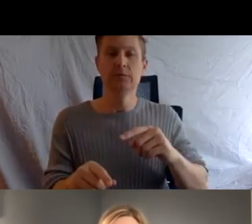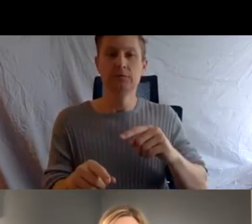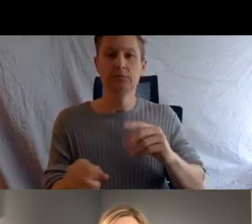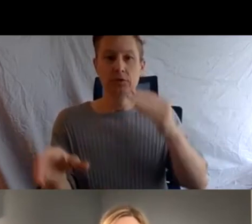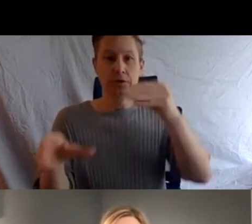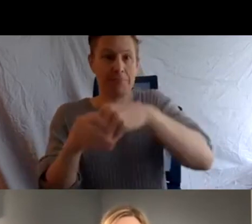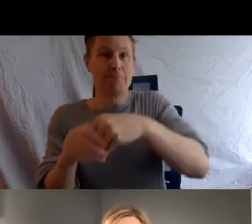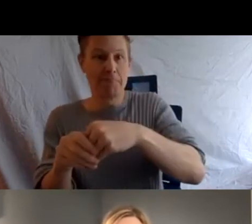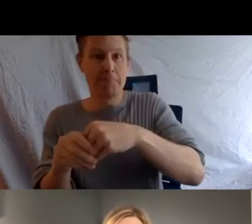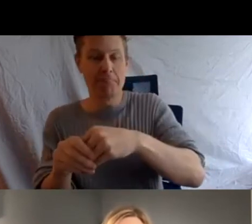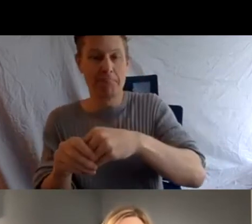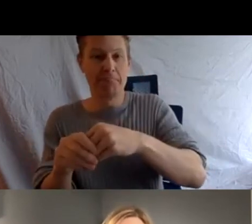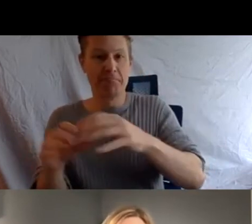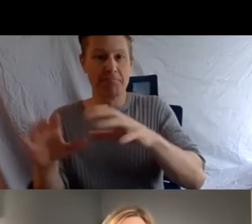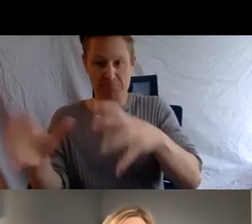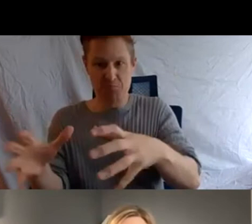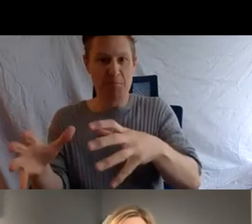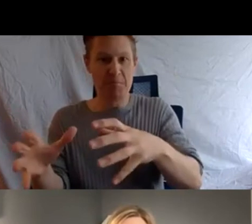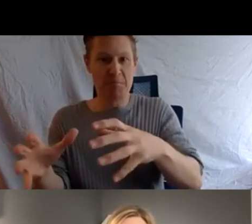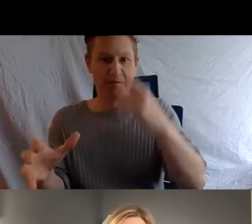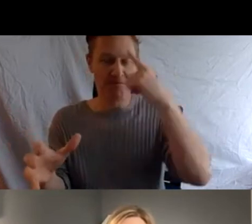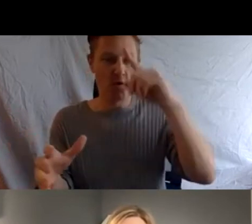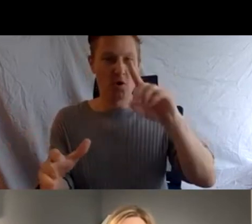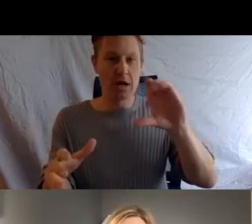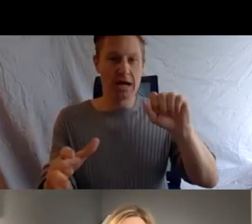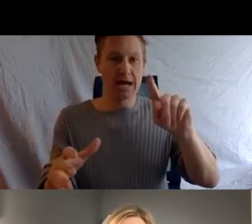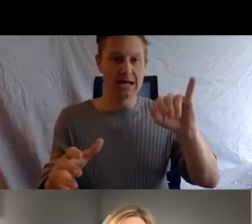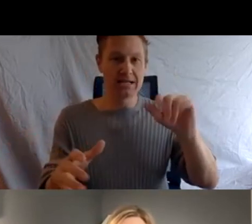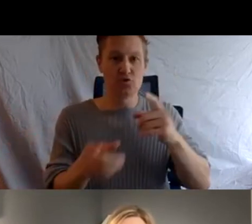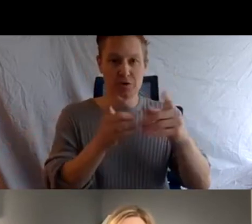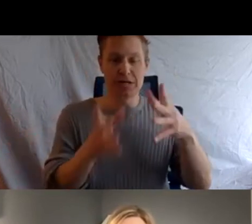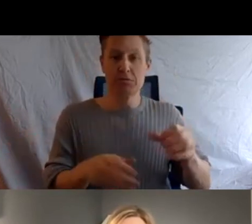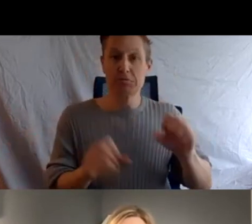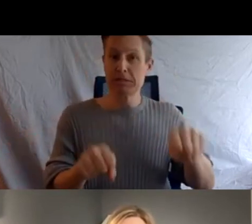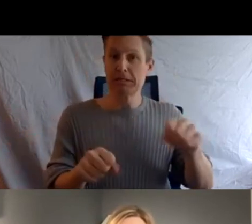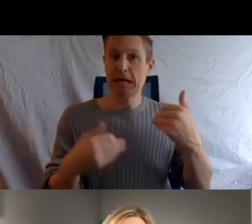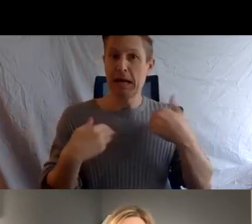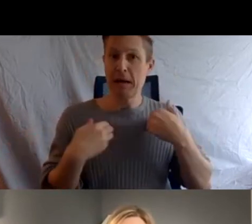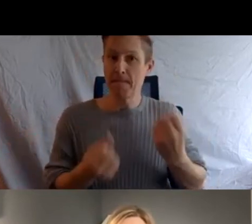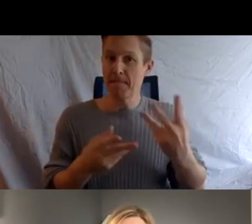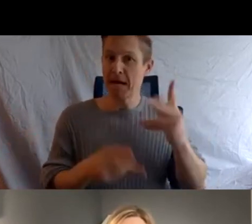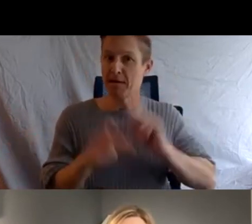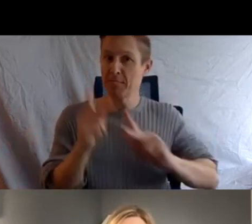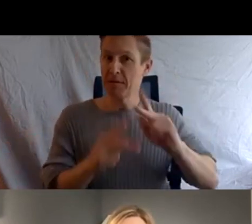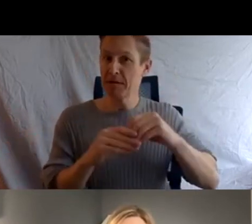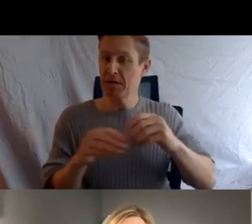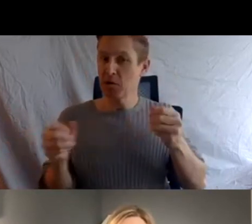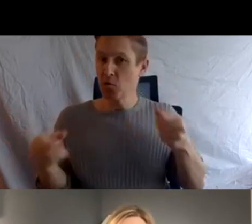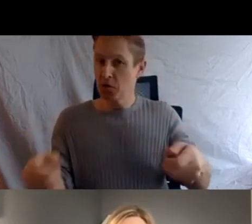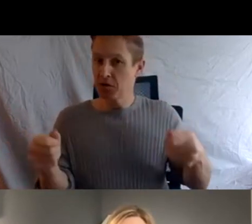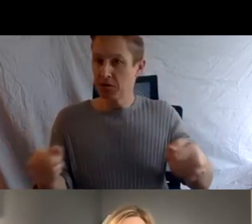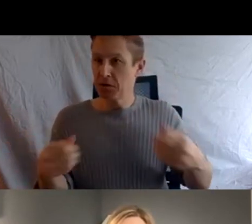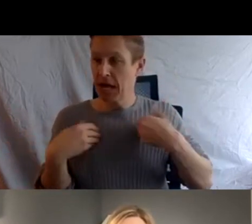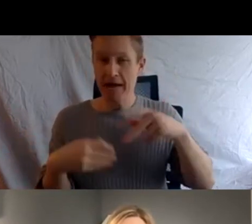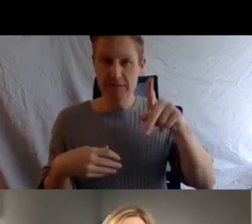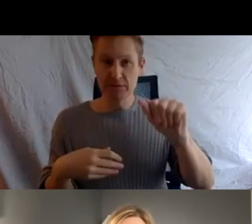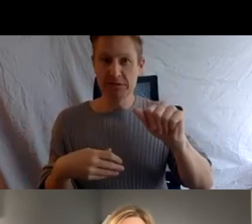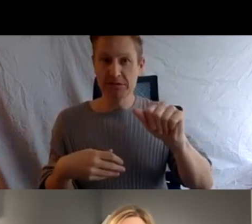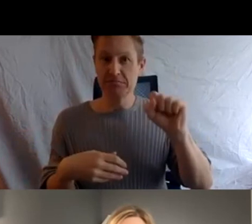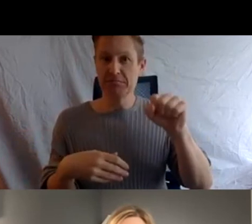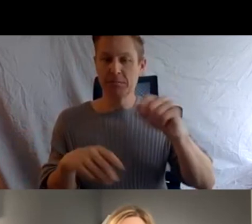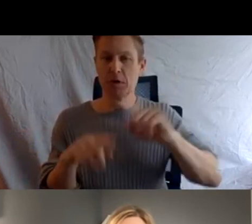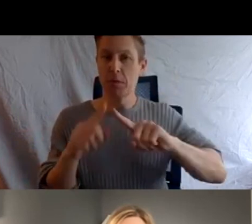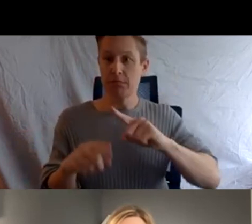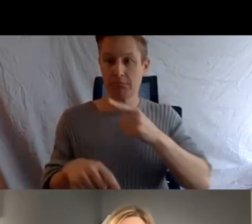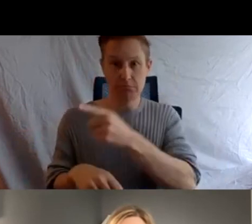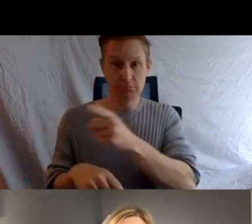like for those casting directors, like, oh yes, we've got quite a few people that happen to be in wheelchairs or happen to have this disability, but they're really good